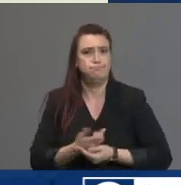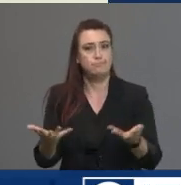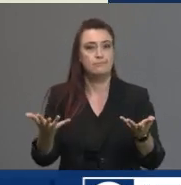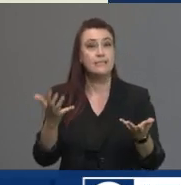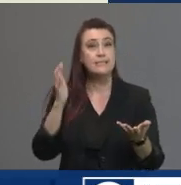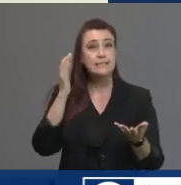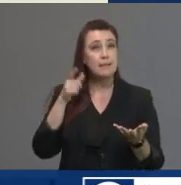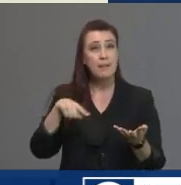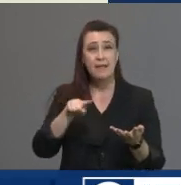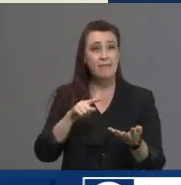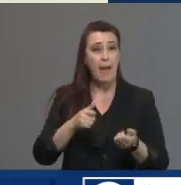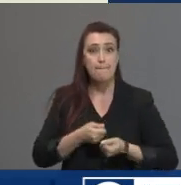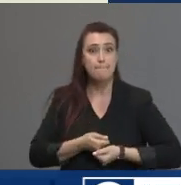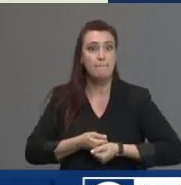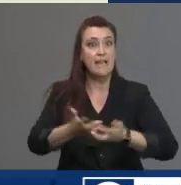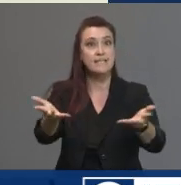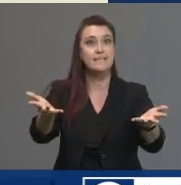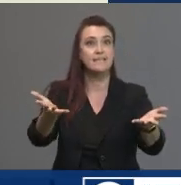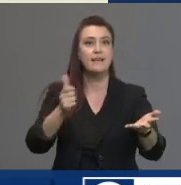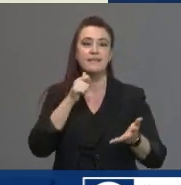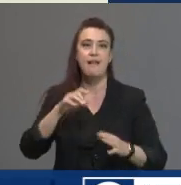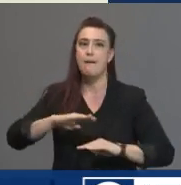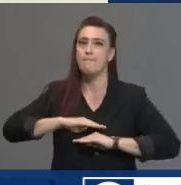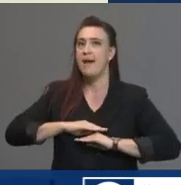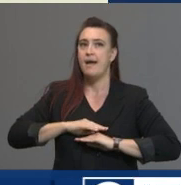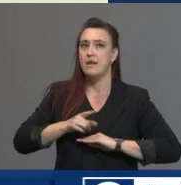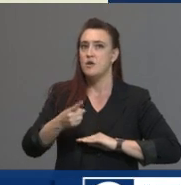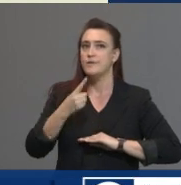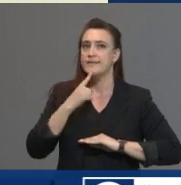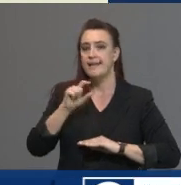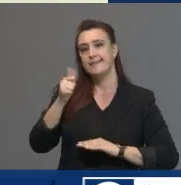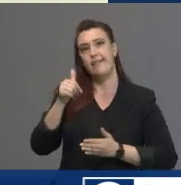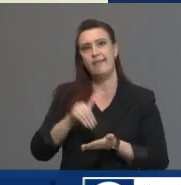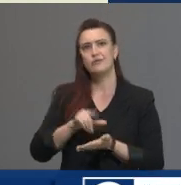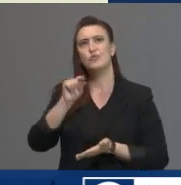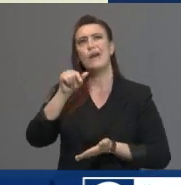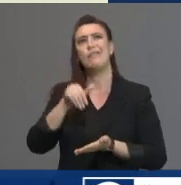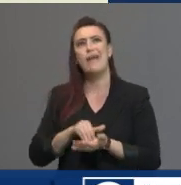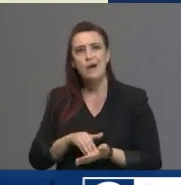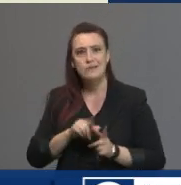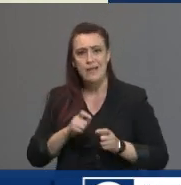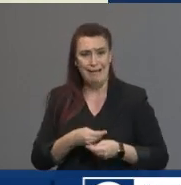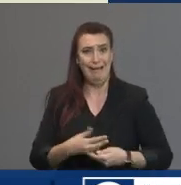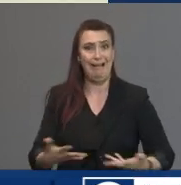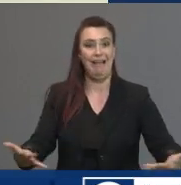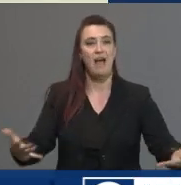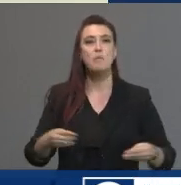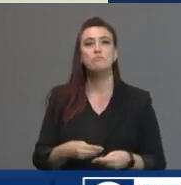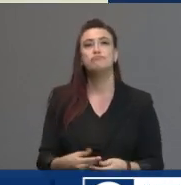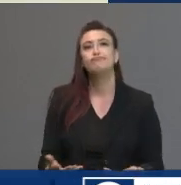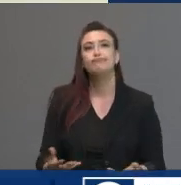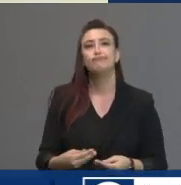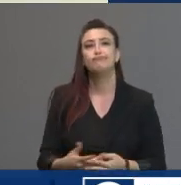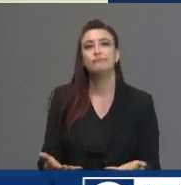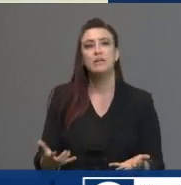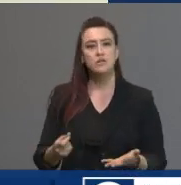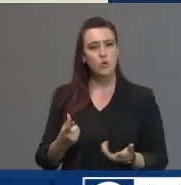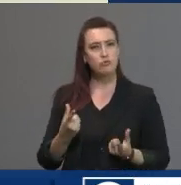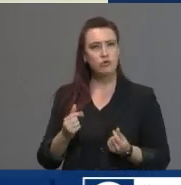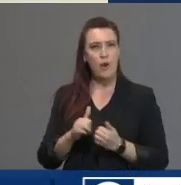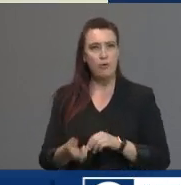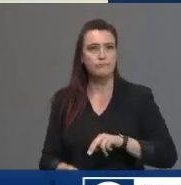the testing blitz has not met the 10,000 to 20,000 test goal for the last few weekends. So what are you going to do to get